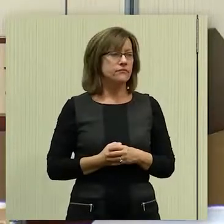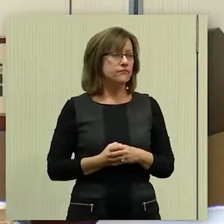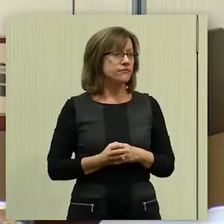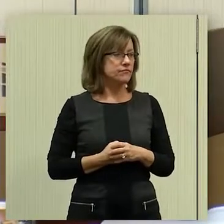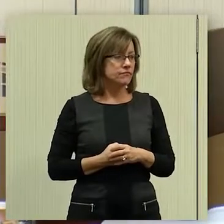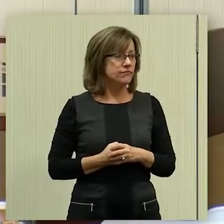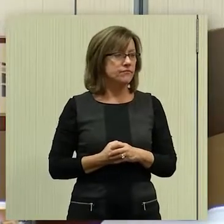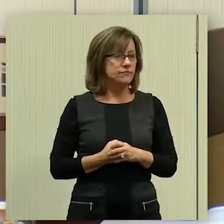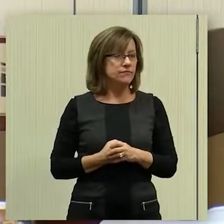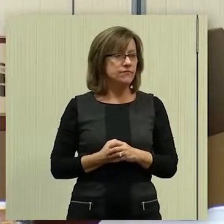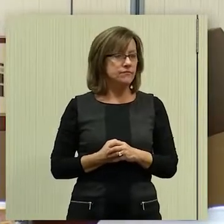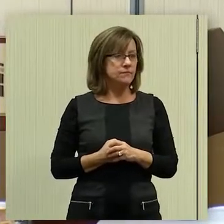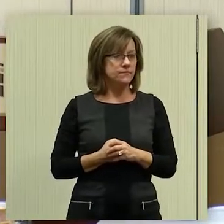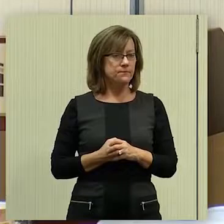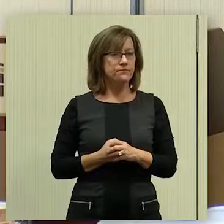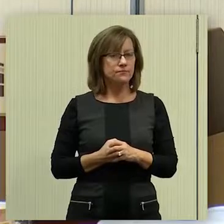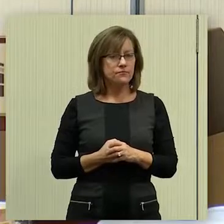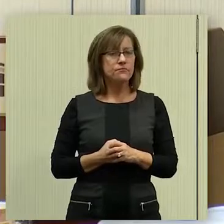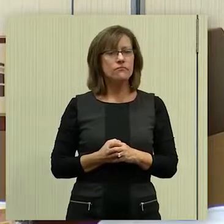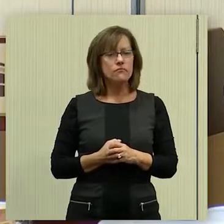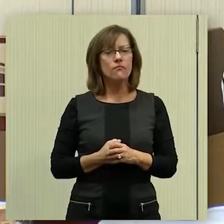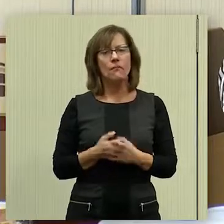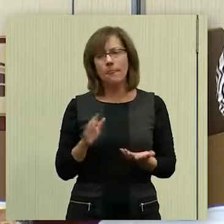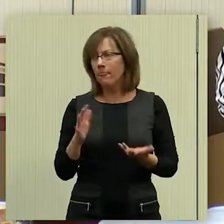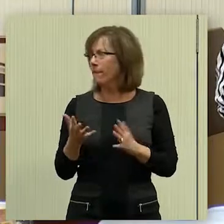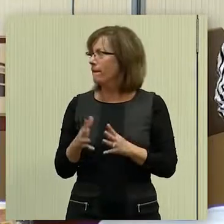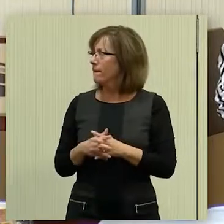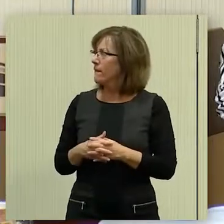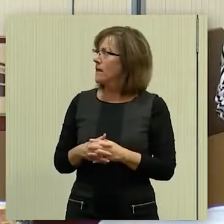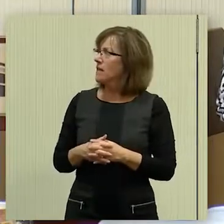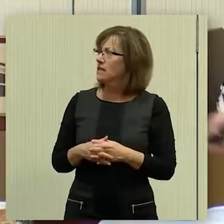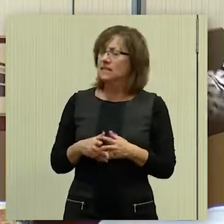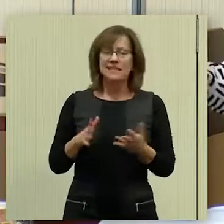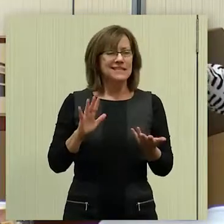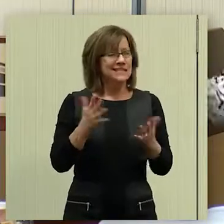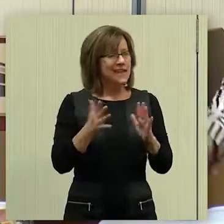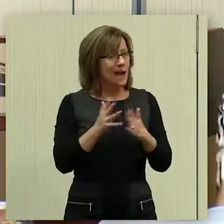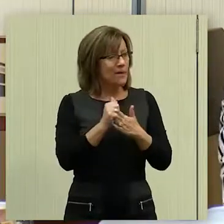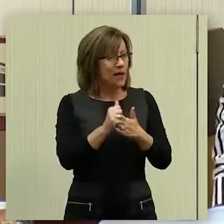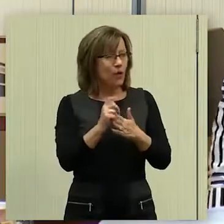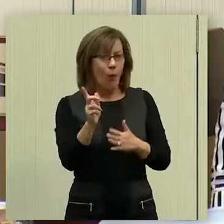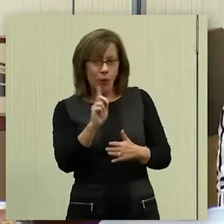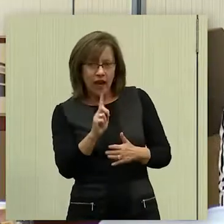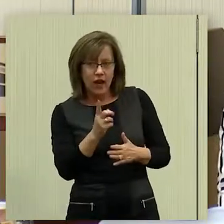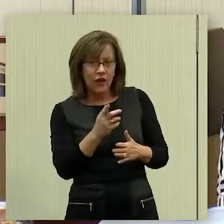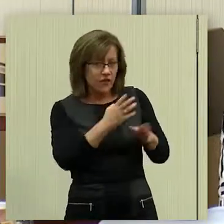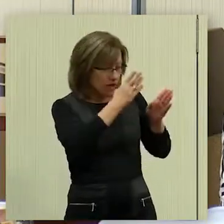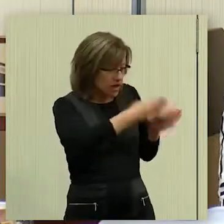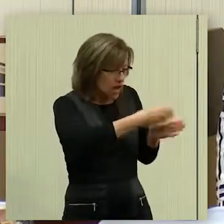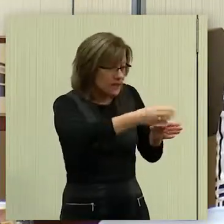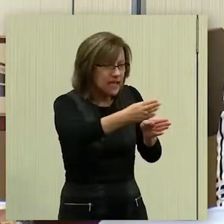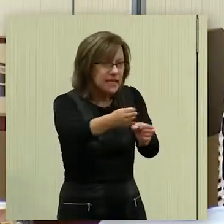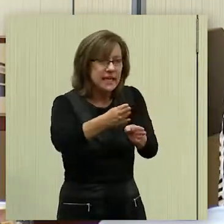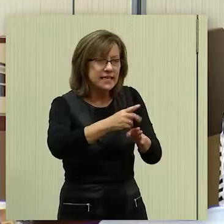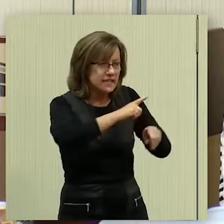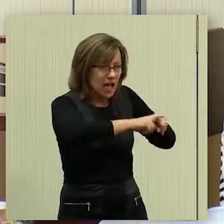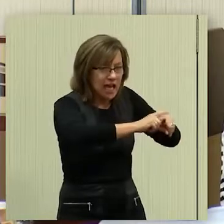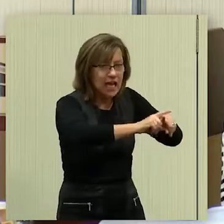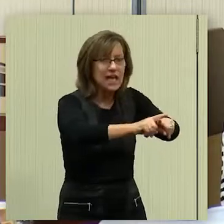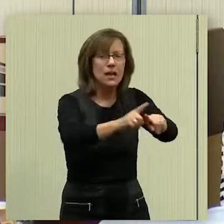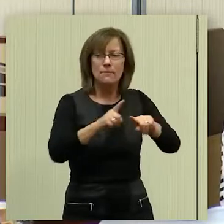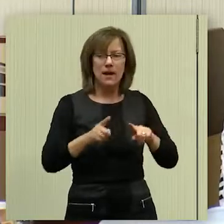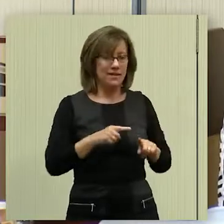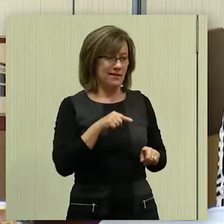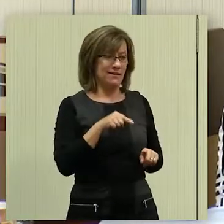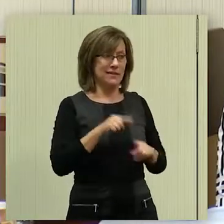So it doesn't really give the children, I mean, there's some direction of where things are, cubbies are, but yeah, maybe kind of orderliness is not so important to